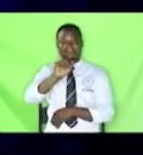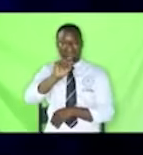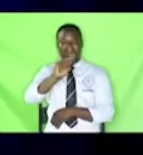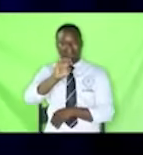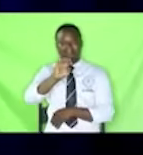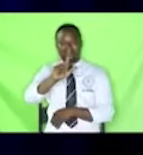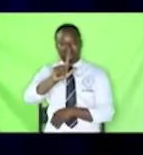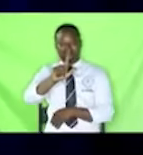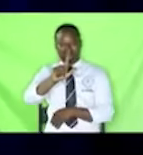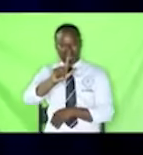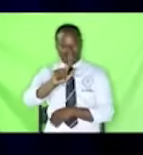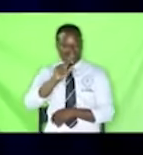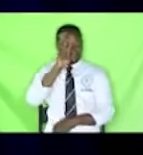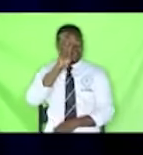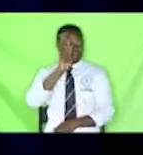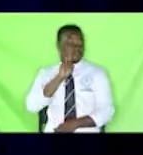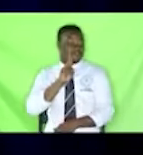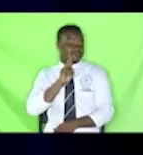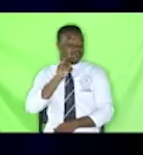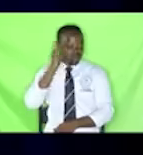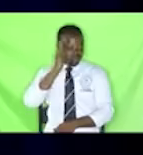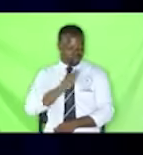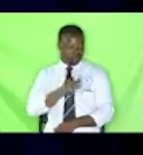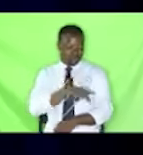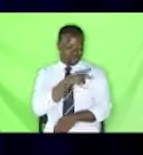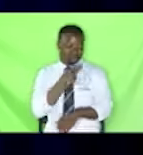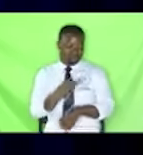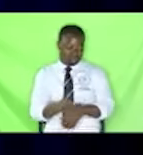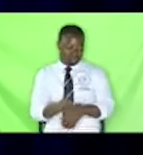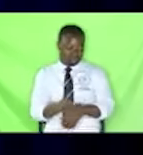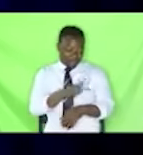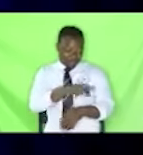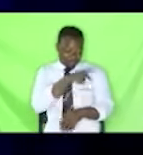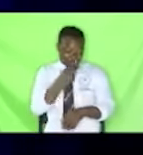will conceive and give birth to a son